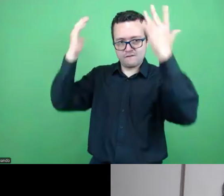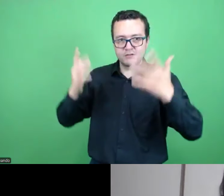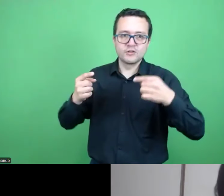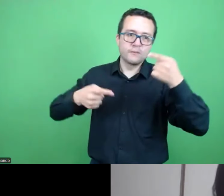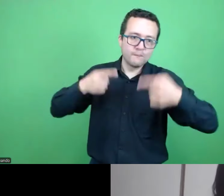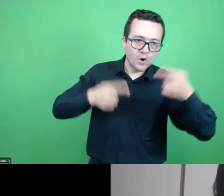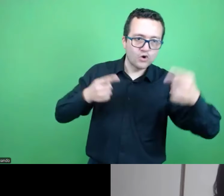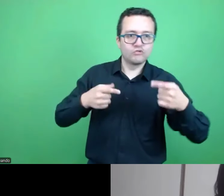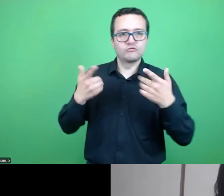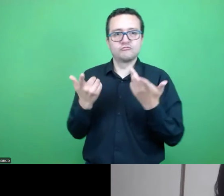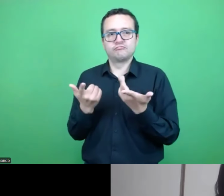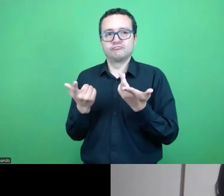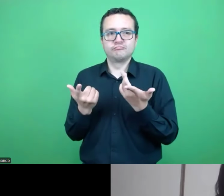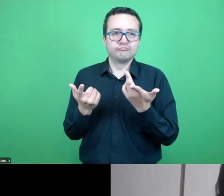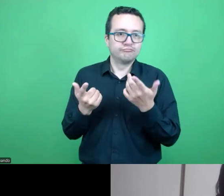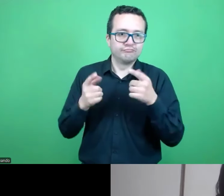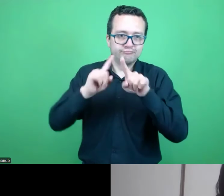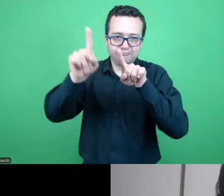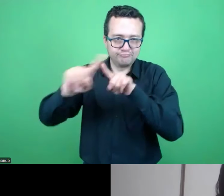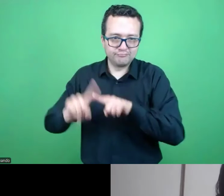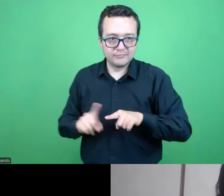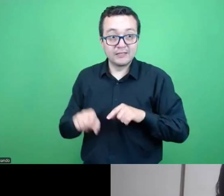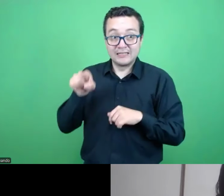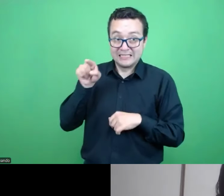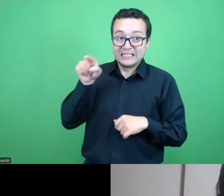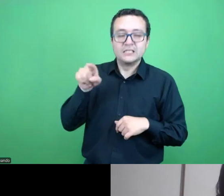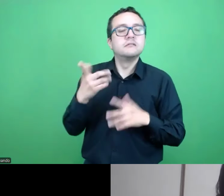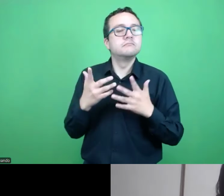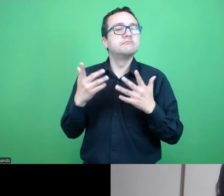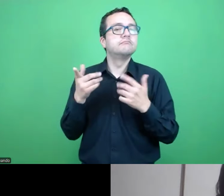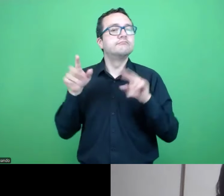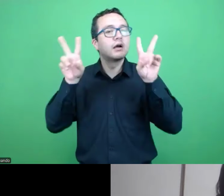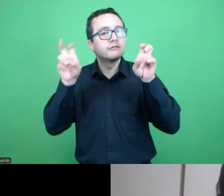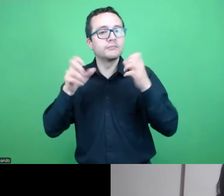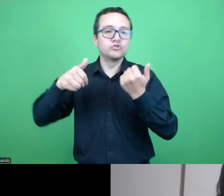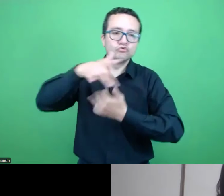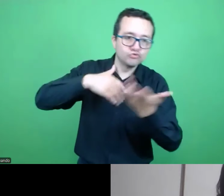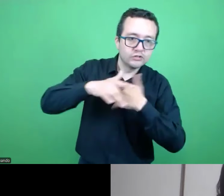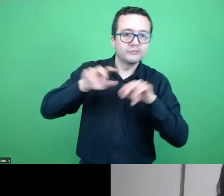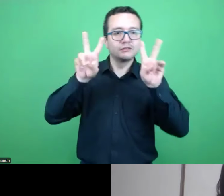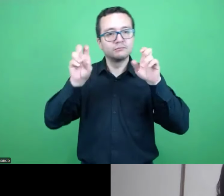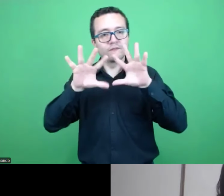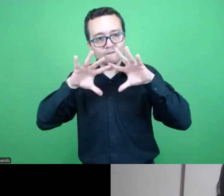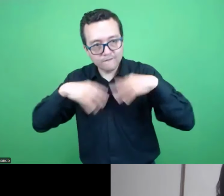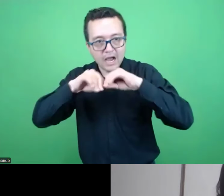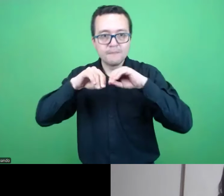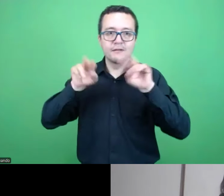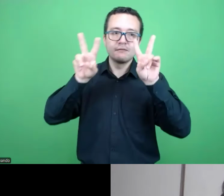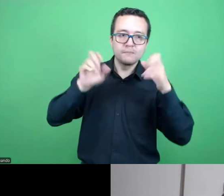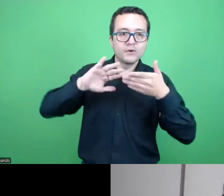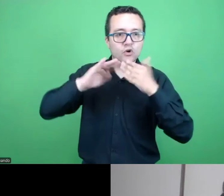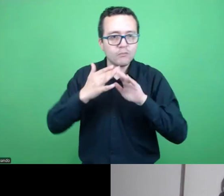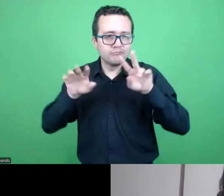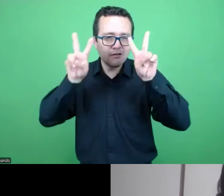specific tools. And it was done together also in consultations with IDA and Light for the World. And a lot of young people